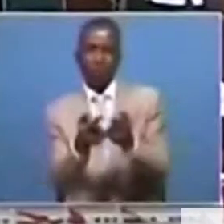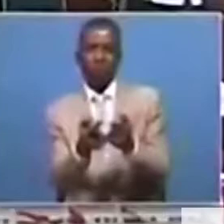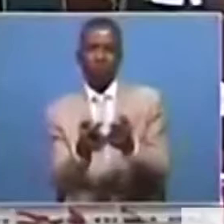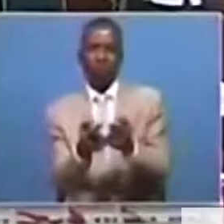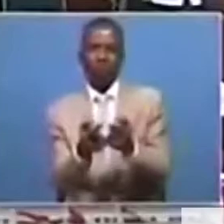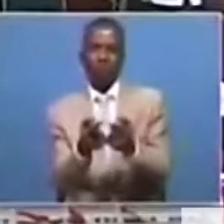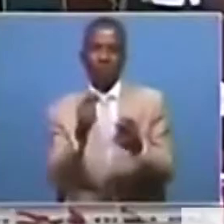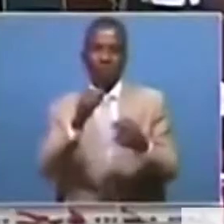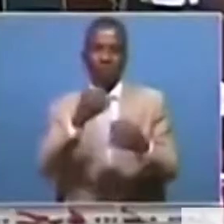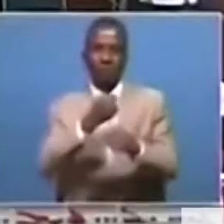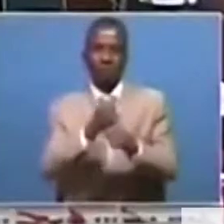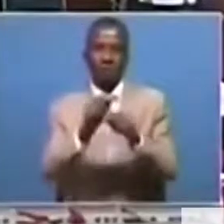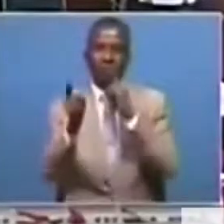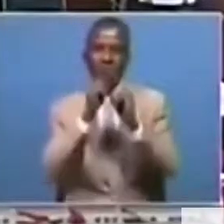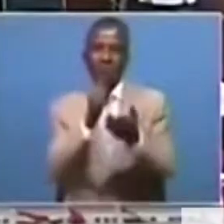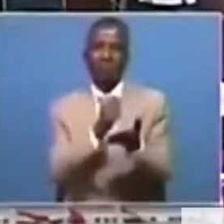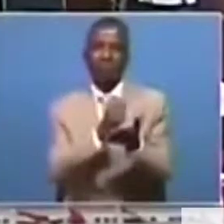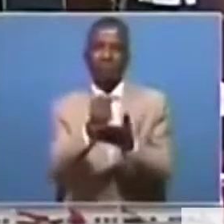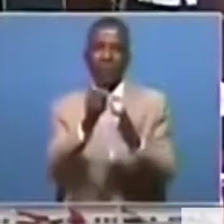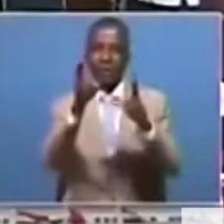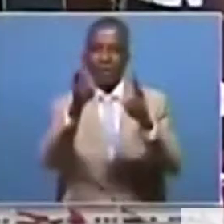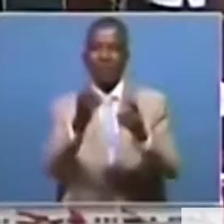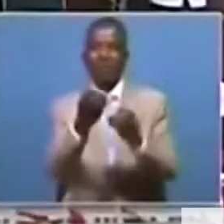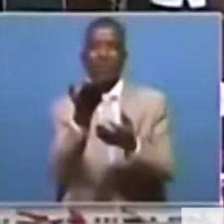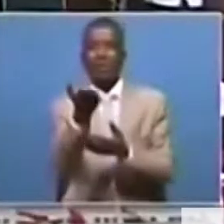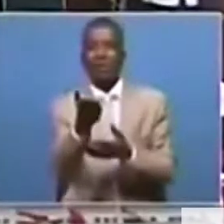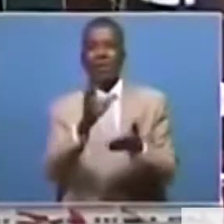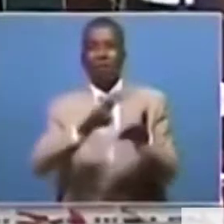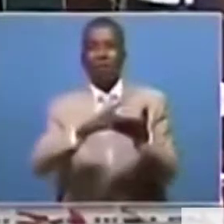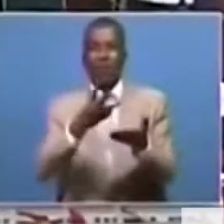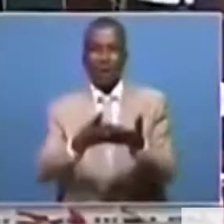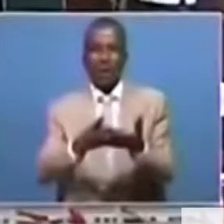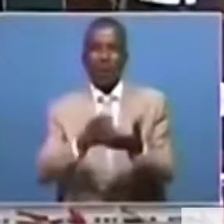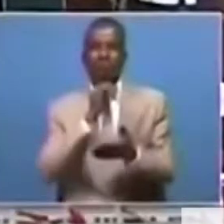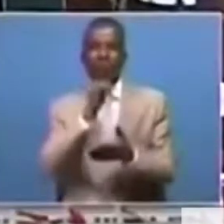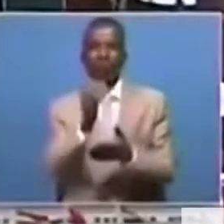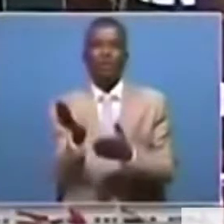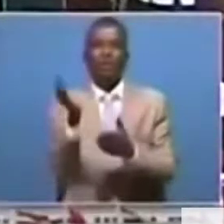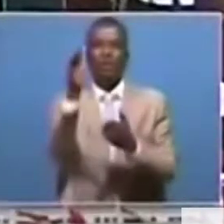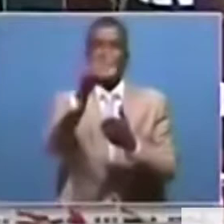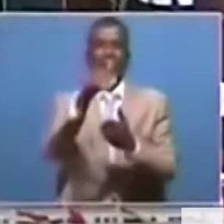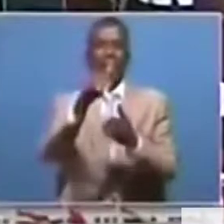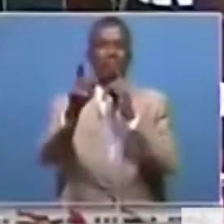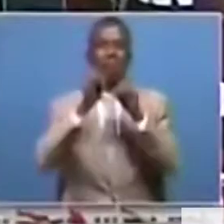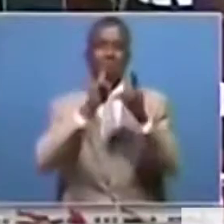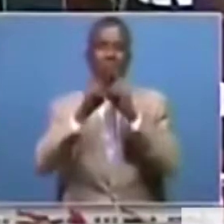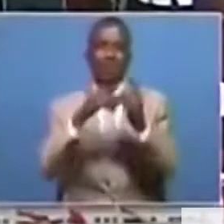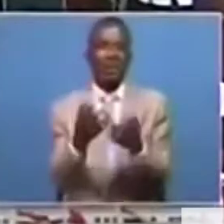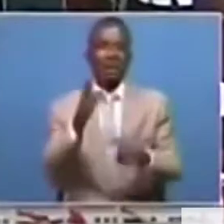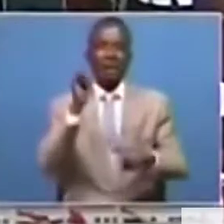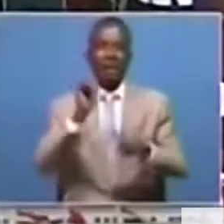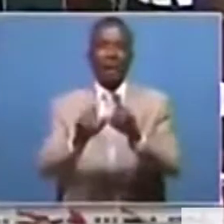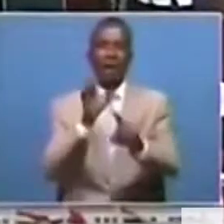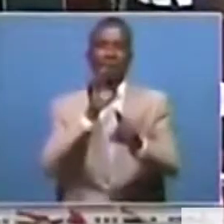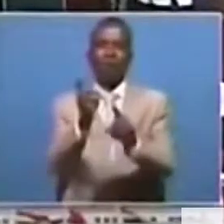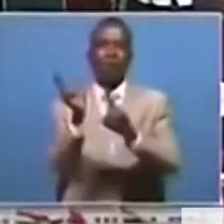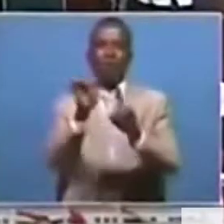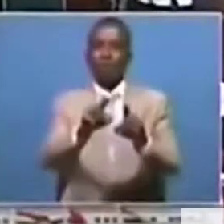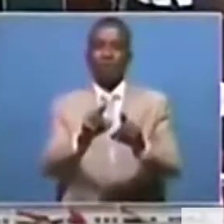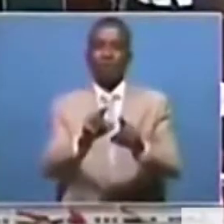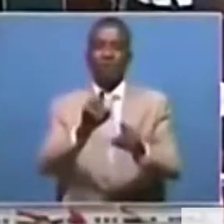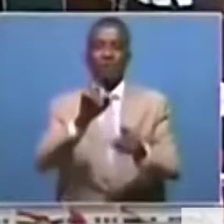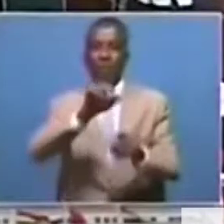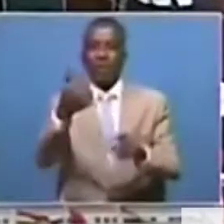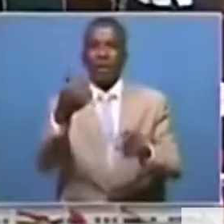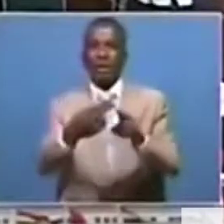respect of the issue at stake. A witness who has not yet entered the witness box to testify cannot therefore be called an adverse